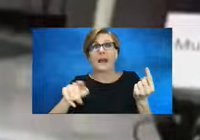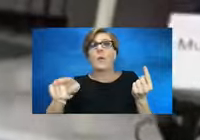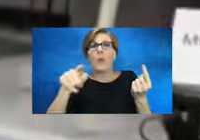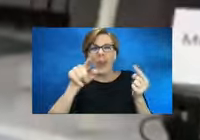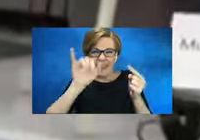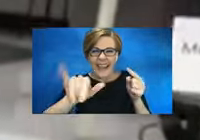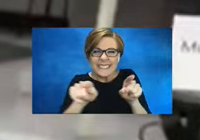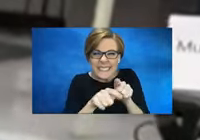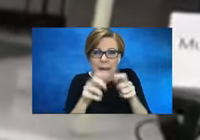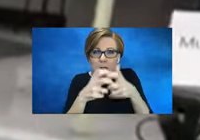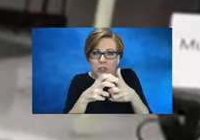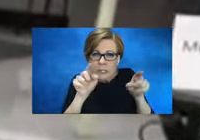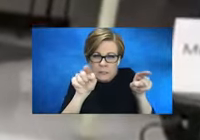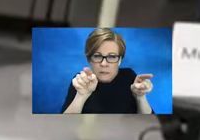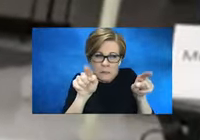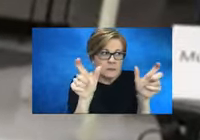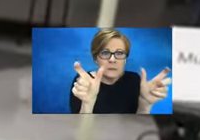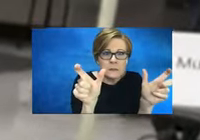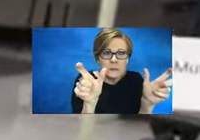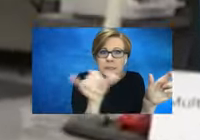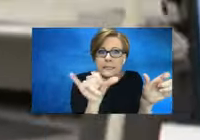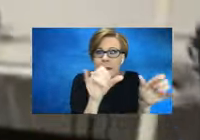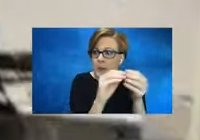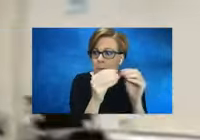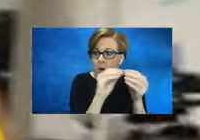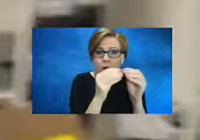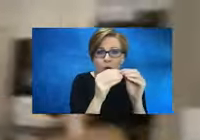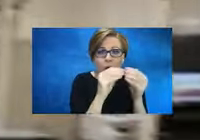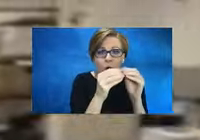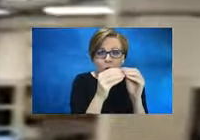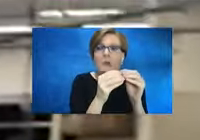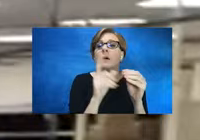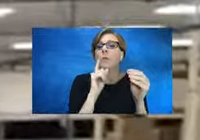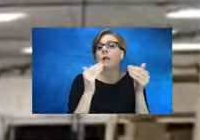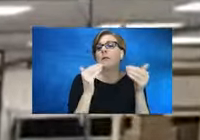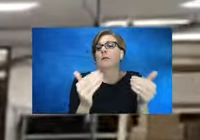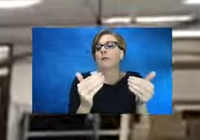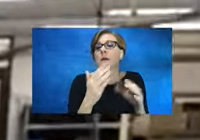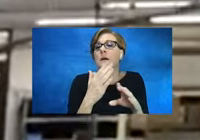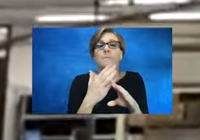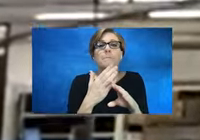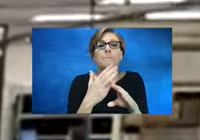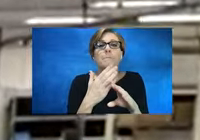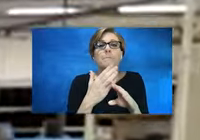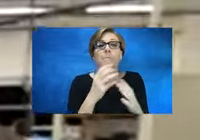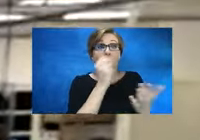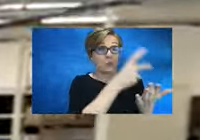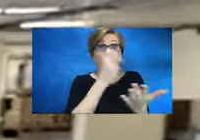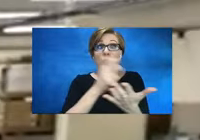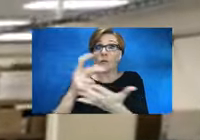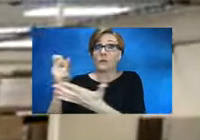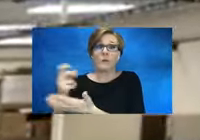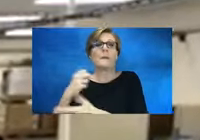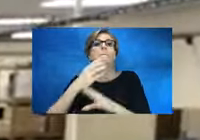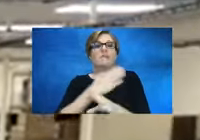go through and complete this before we start tabulating on any of our equipment. So those